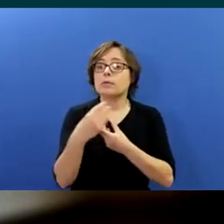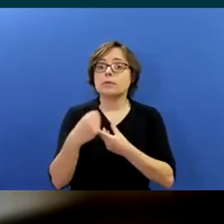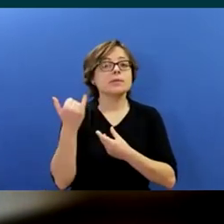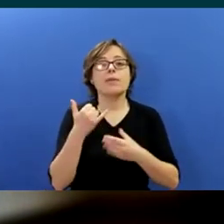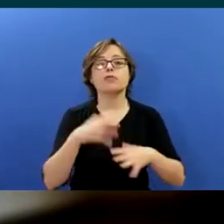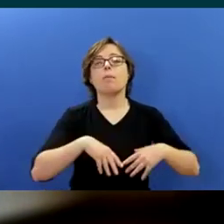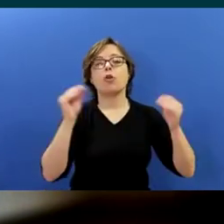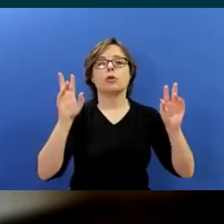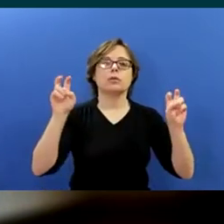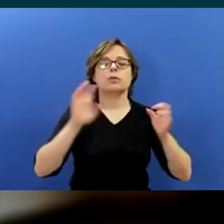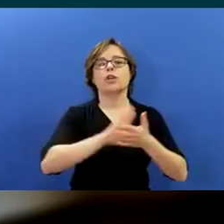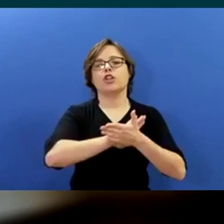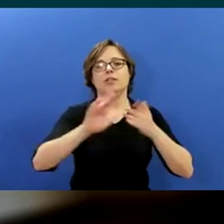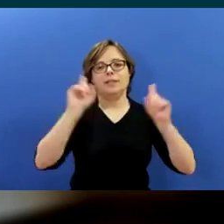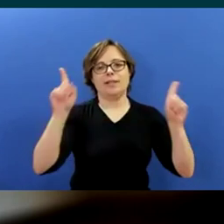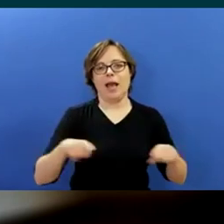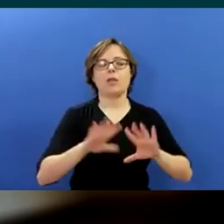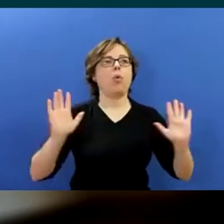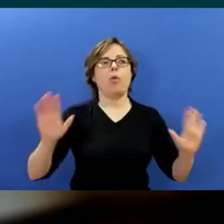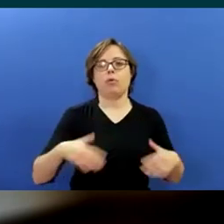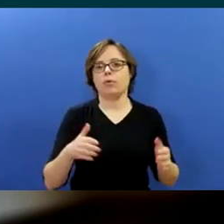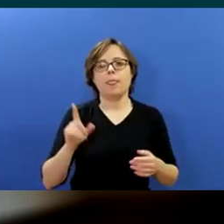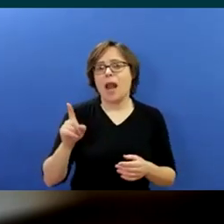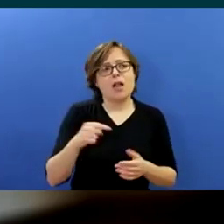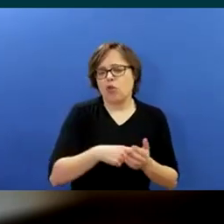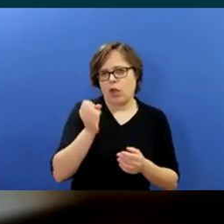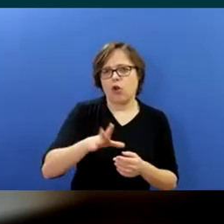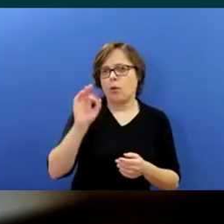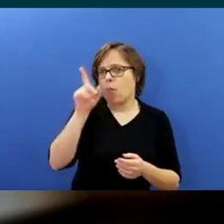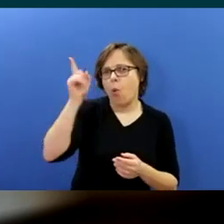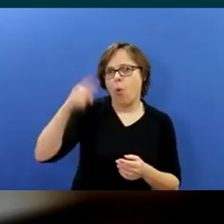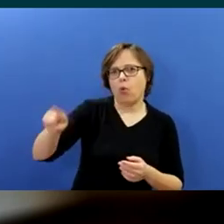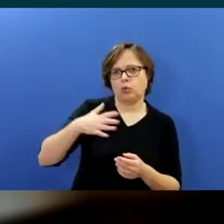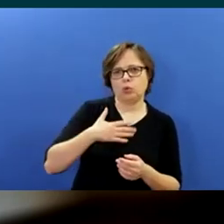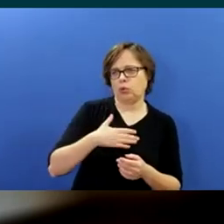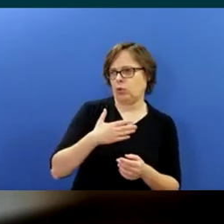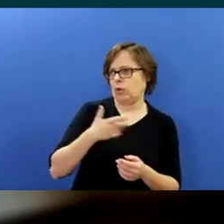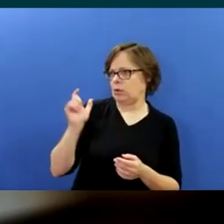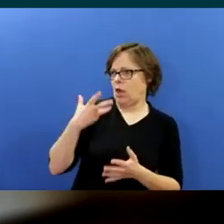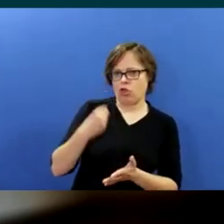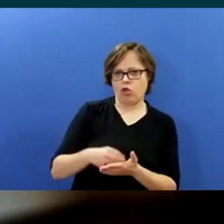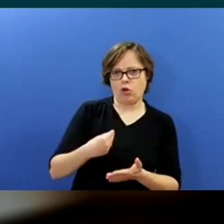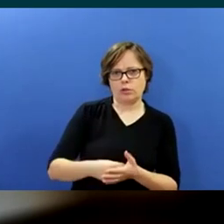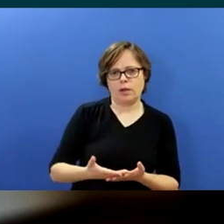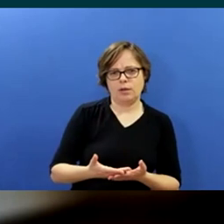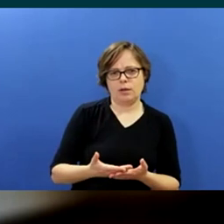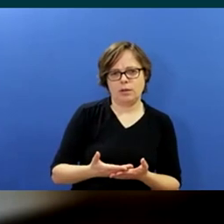because people don't feel valued for their engagement, which is already existing within the community.